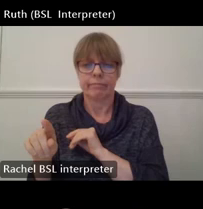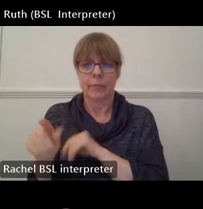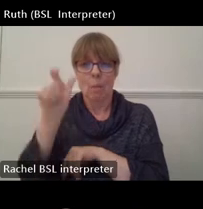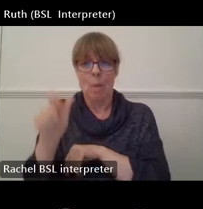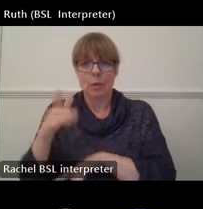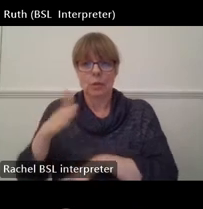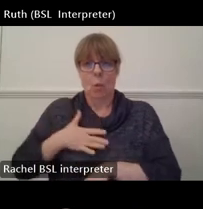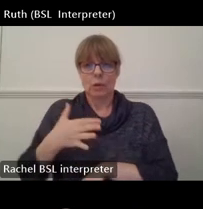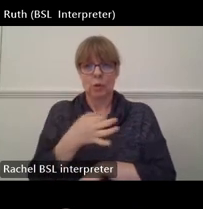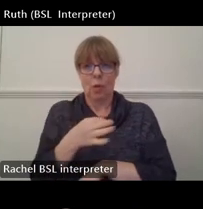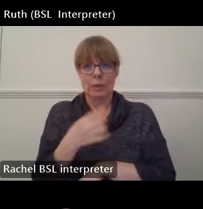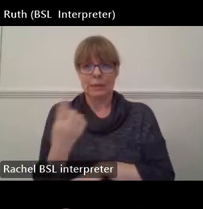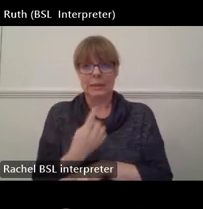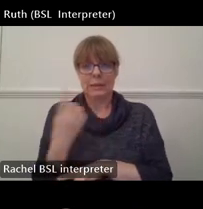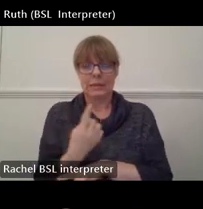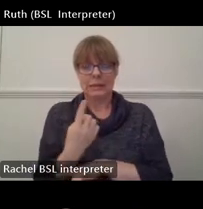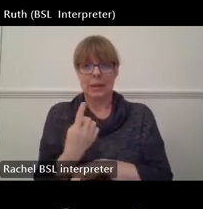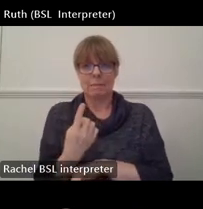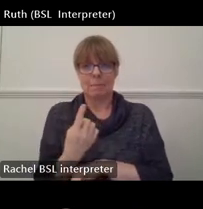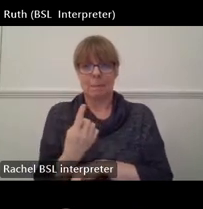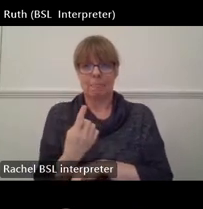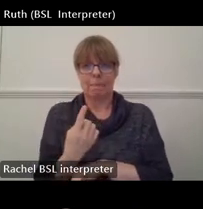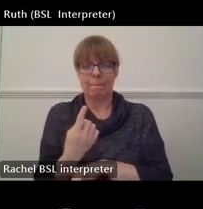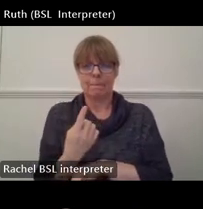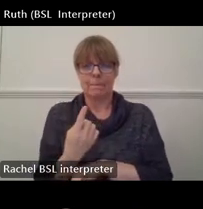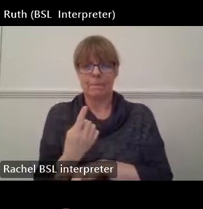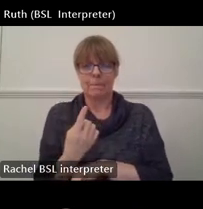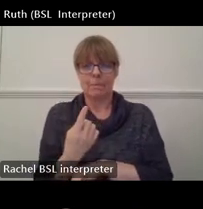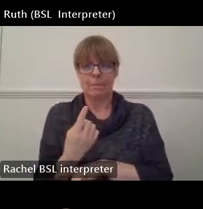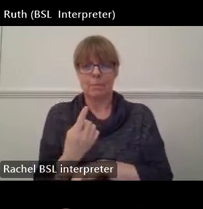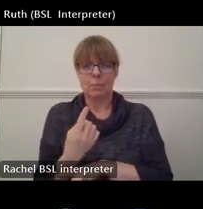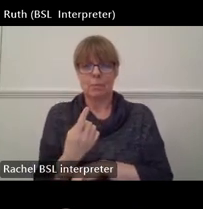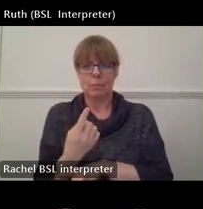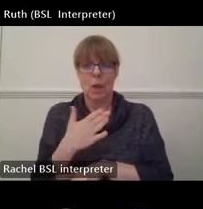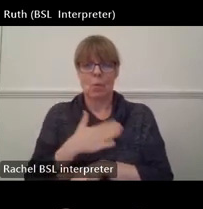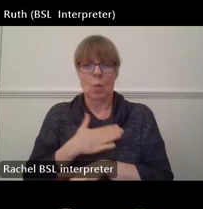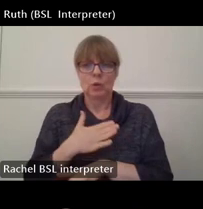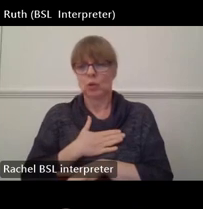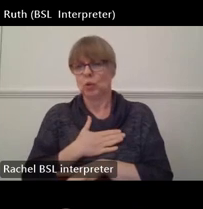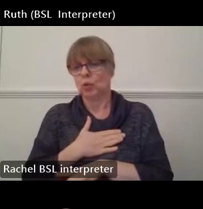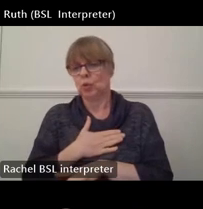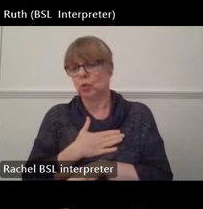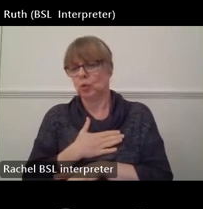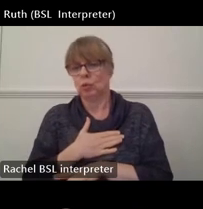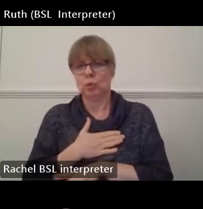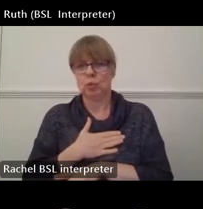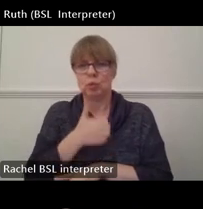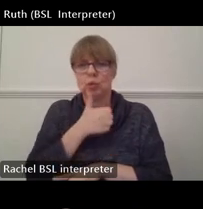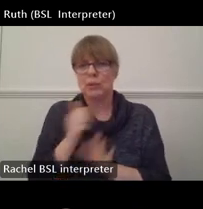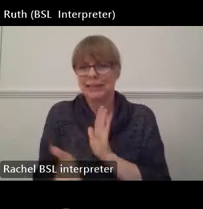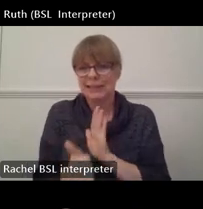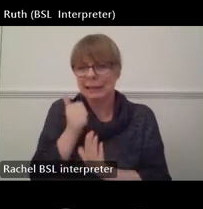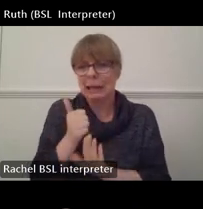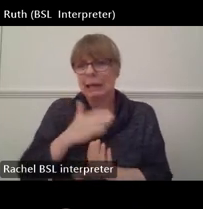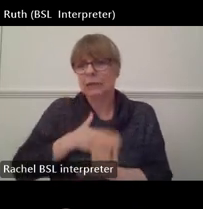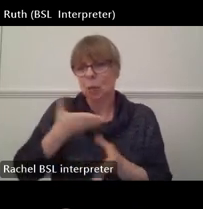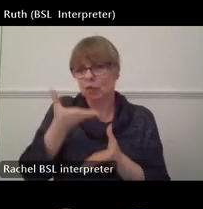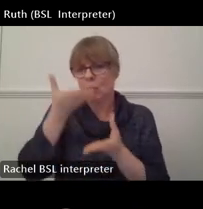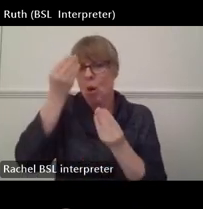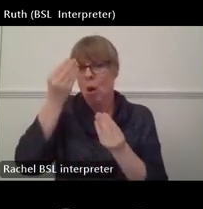volunteer for one reason or the other, because they want to go out, they want to own their skills, they want to learn, they want to